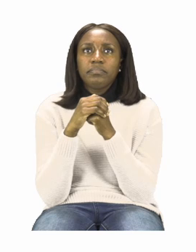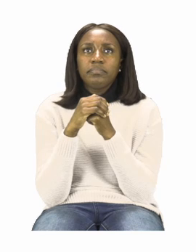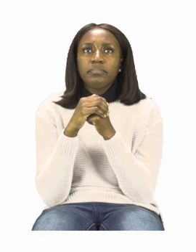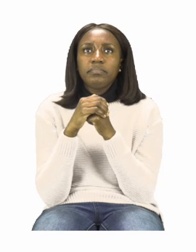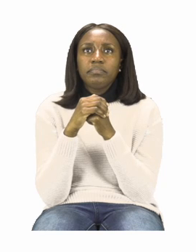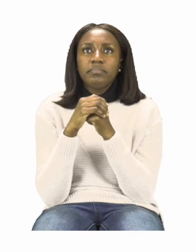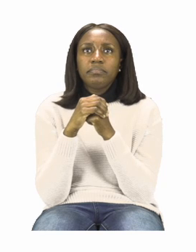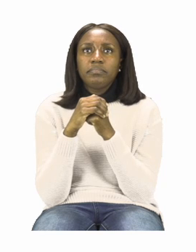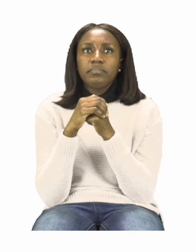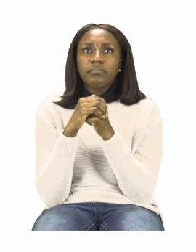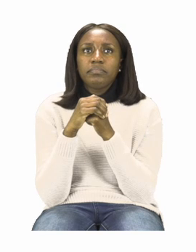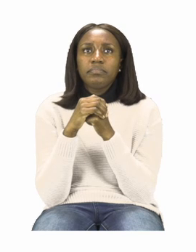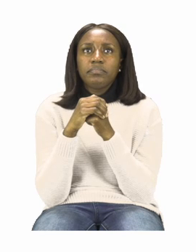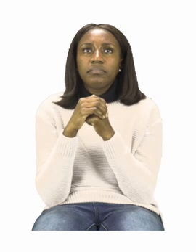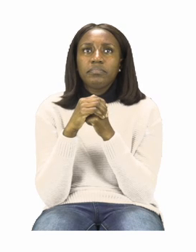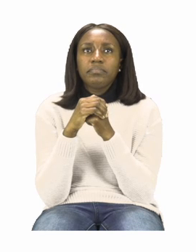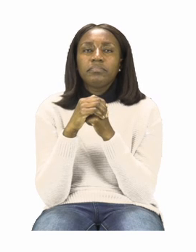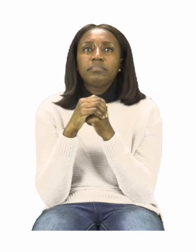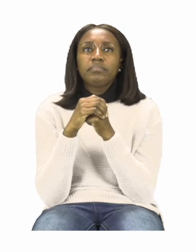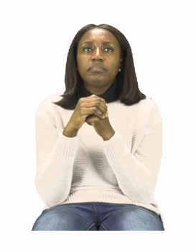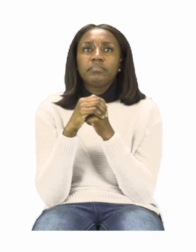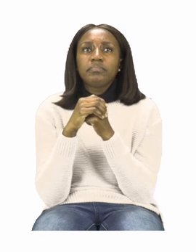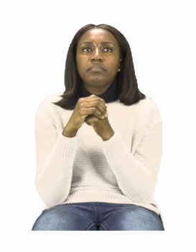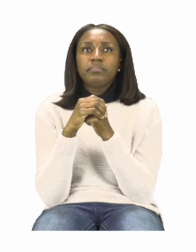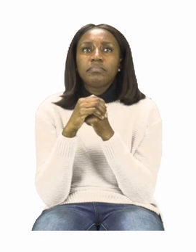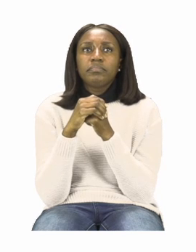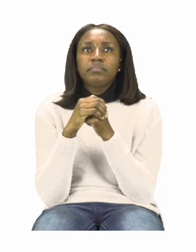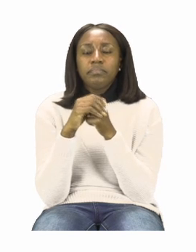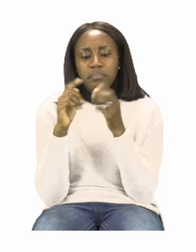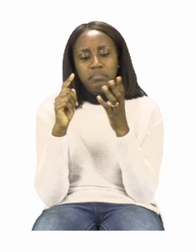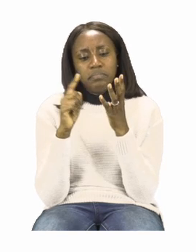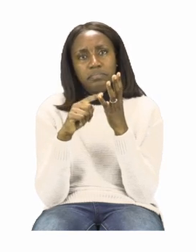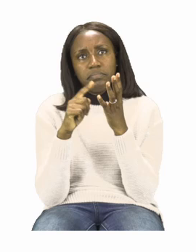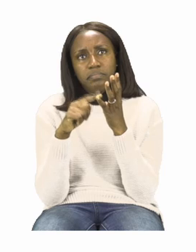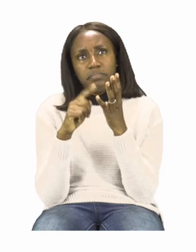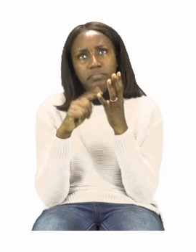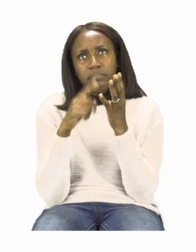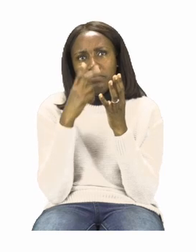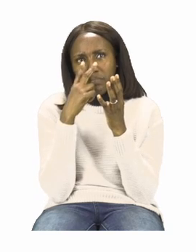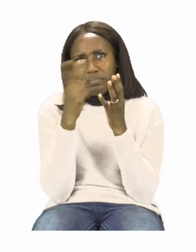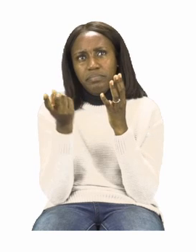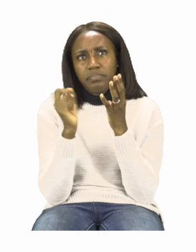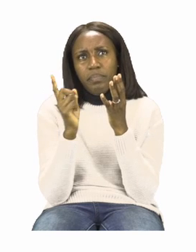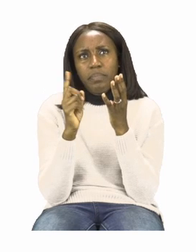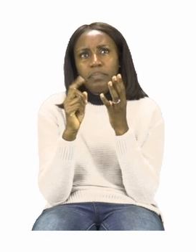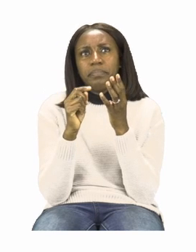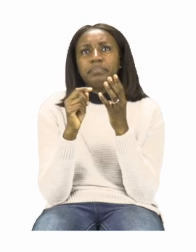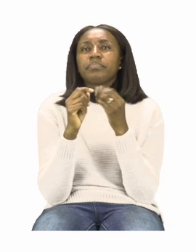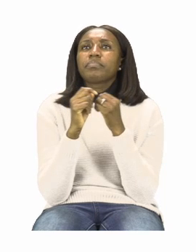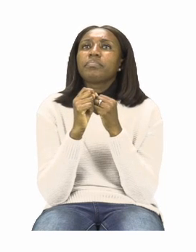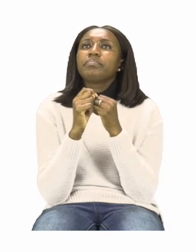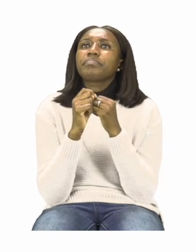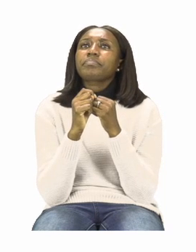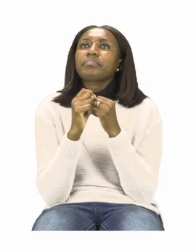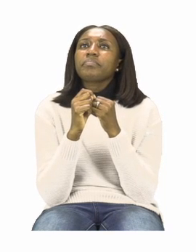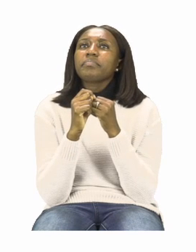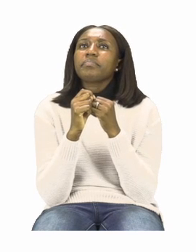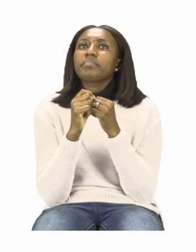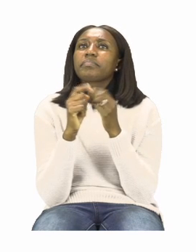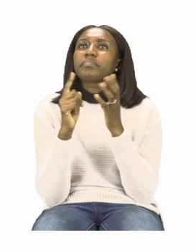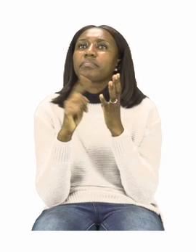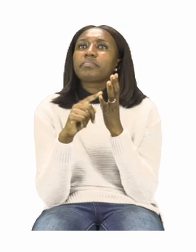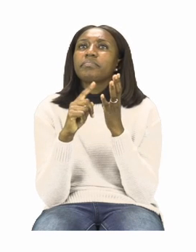everyone. What do you see in the fourth picture? In the fourth